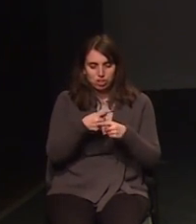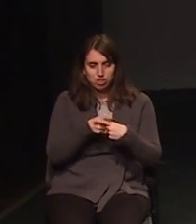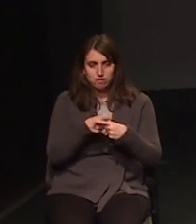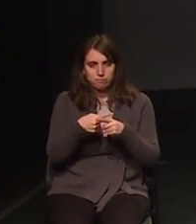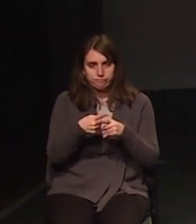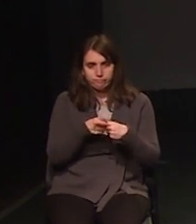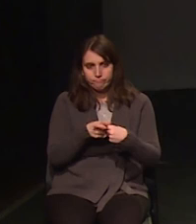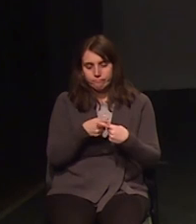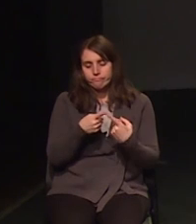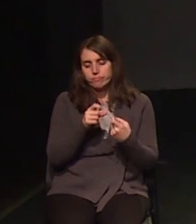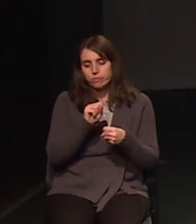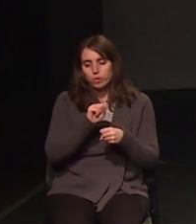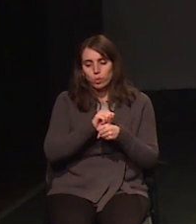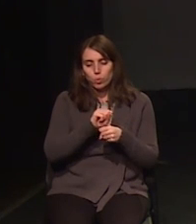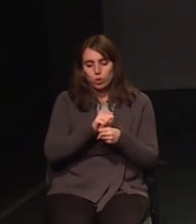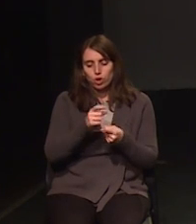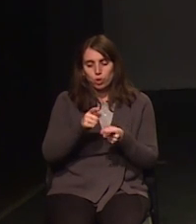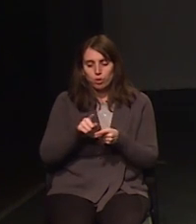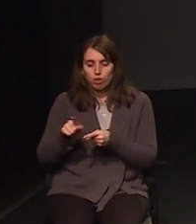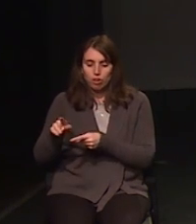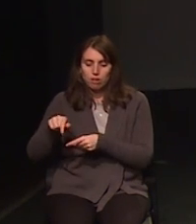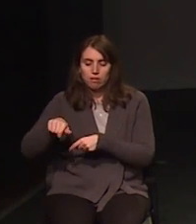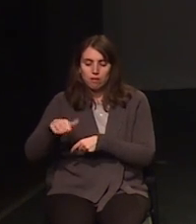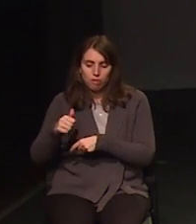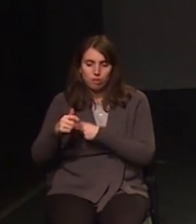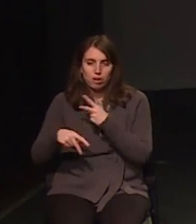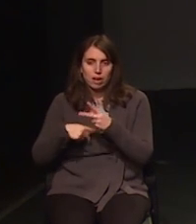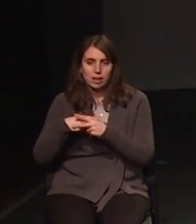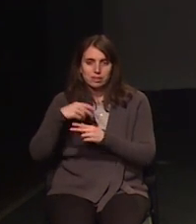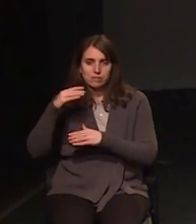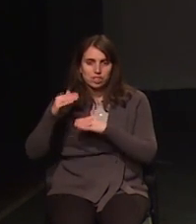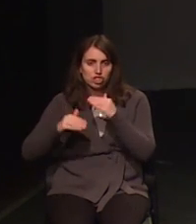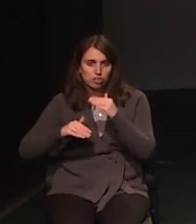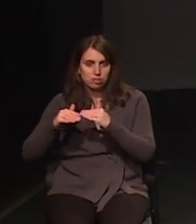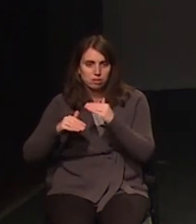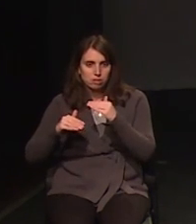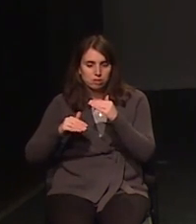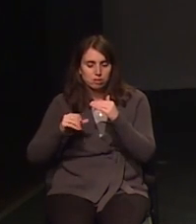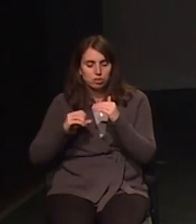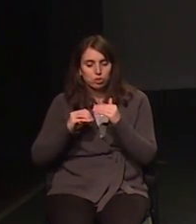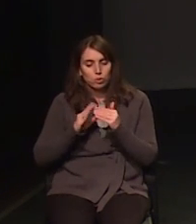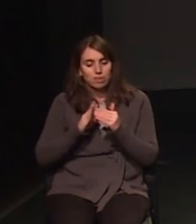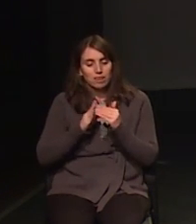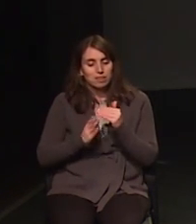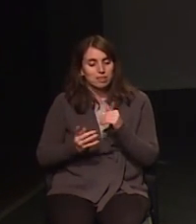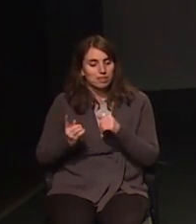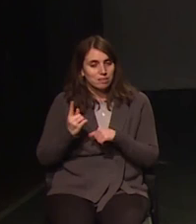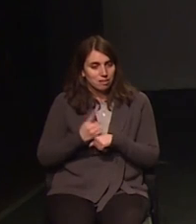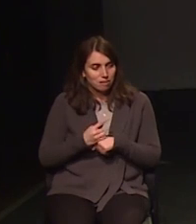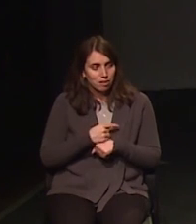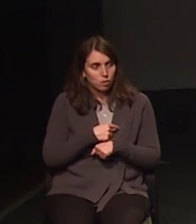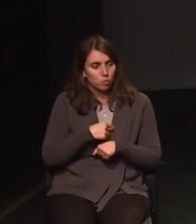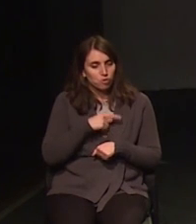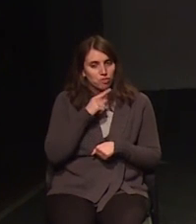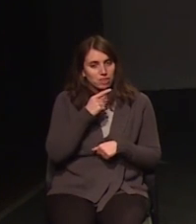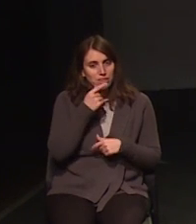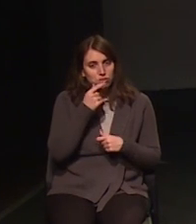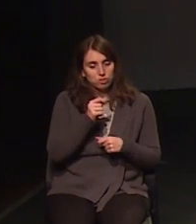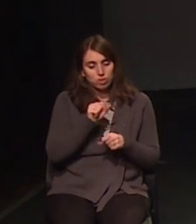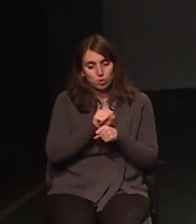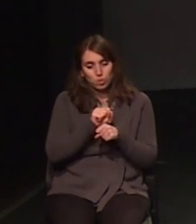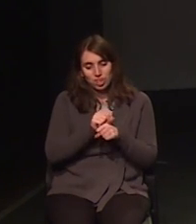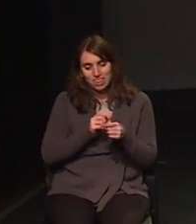work going on in other forms of injustice. So at the end of the day, we're really interested in working